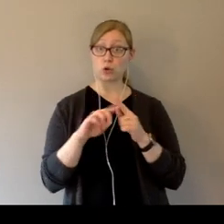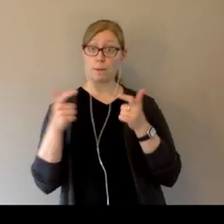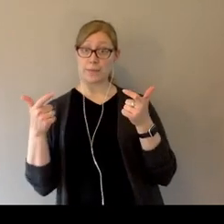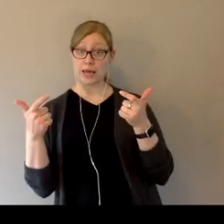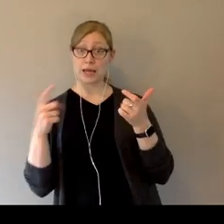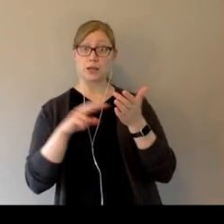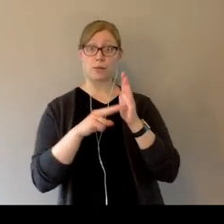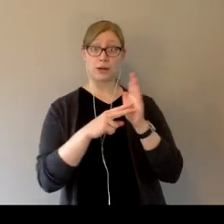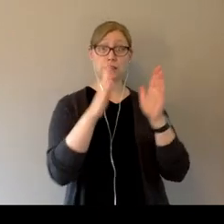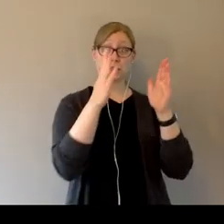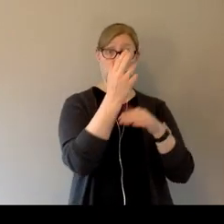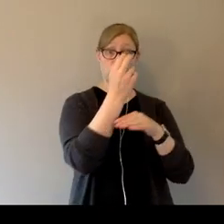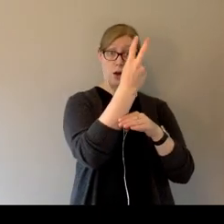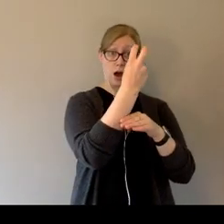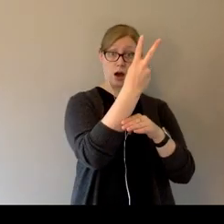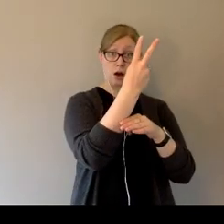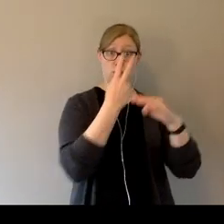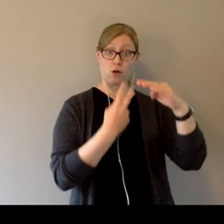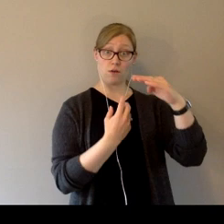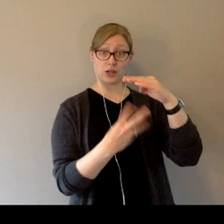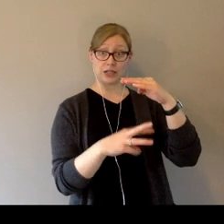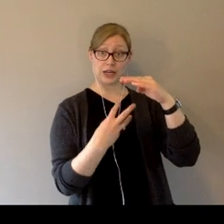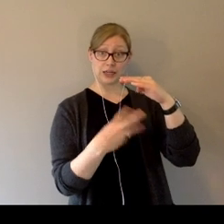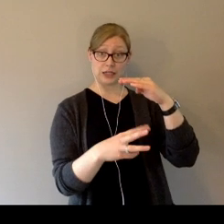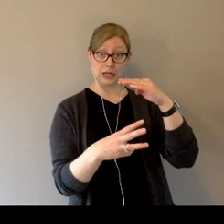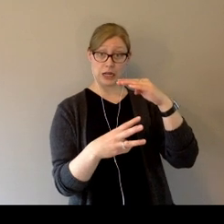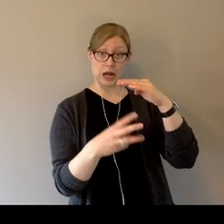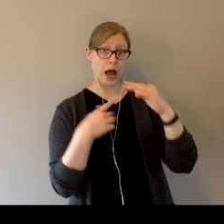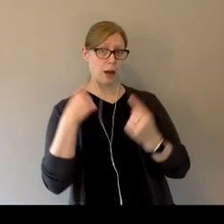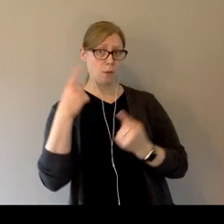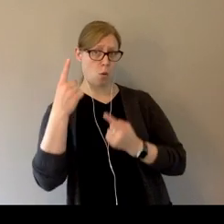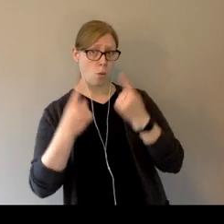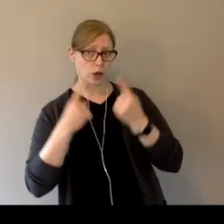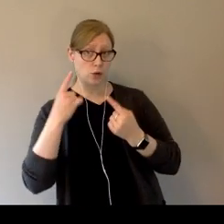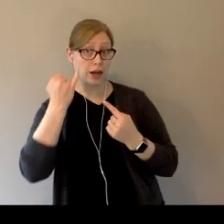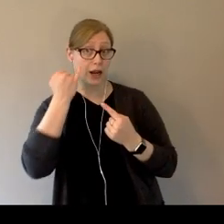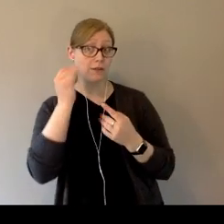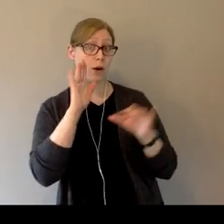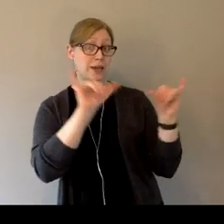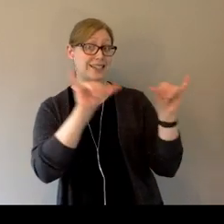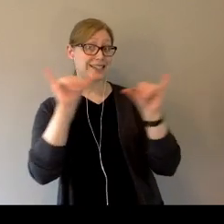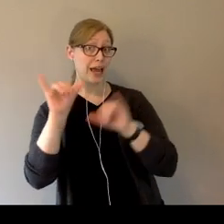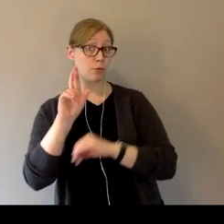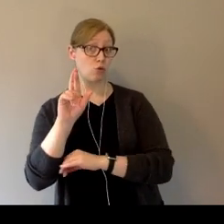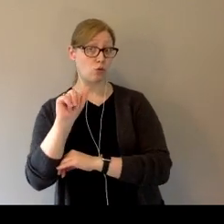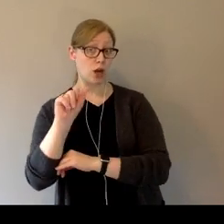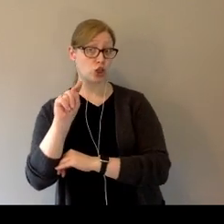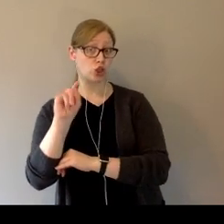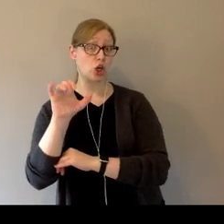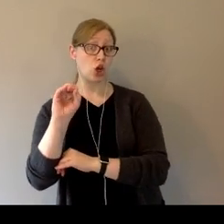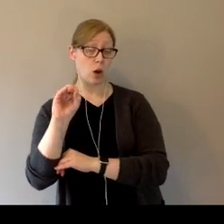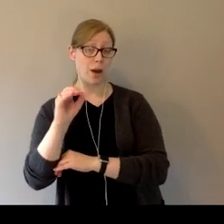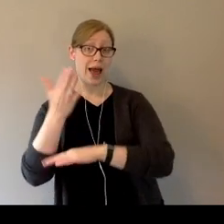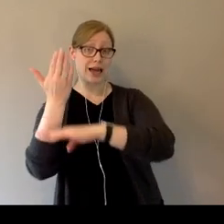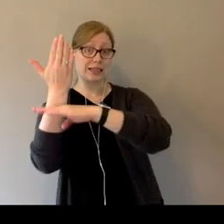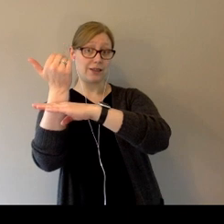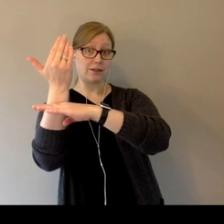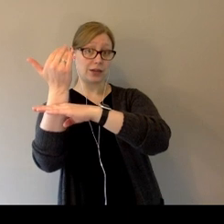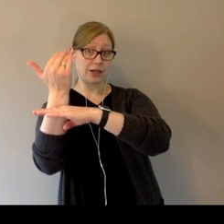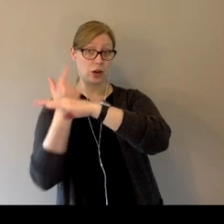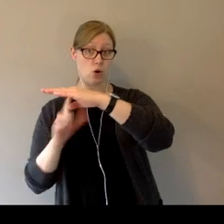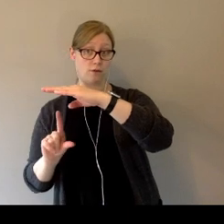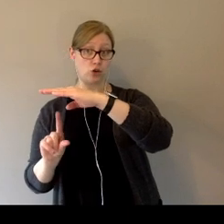over 16, and I'm questioning whether that is going to be the same and as the 15 over